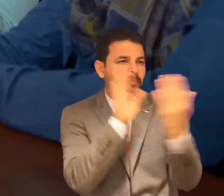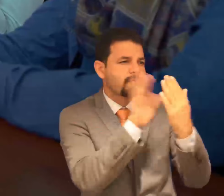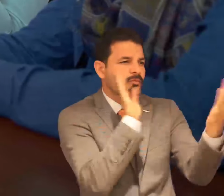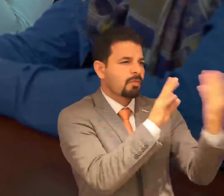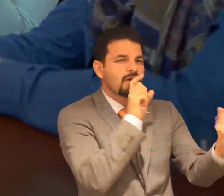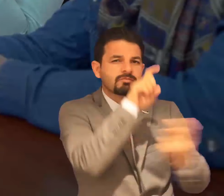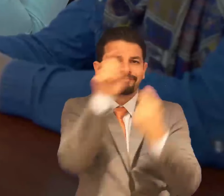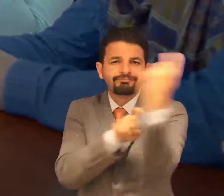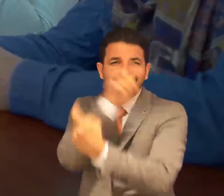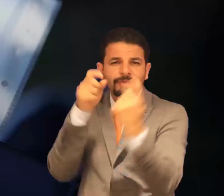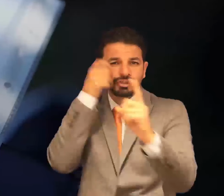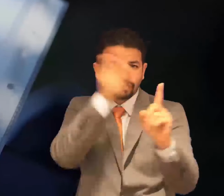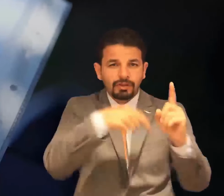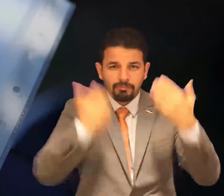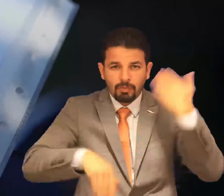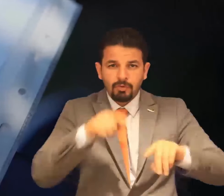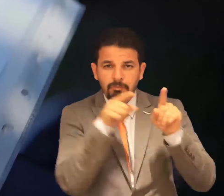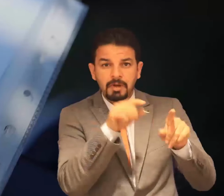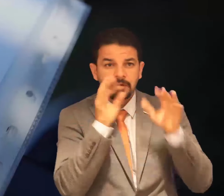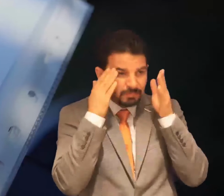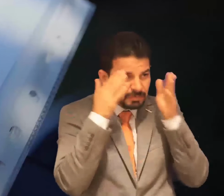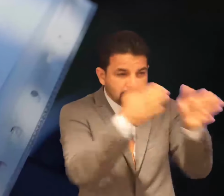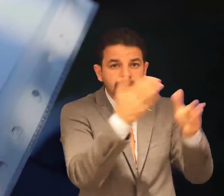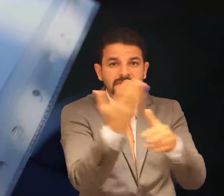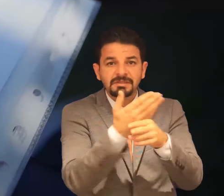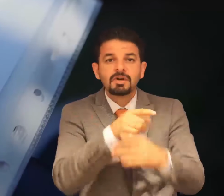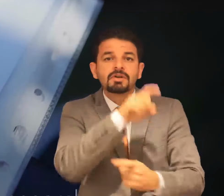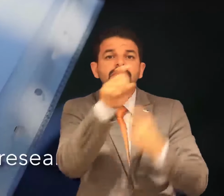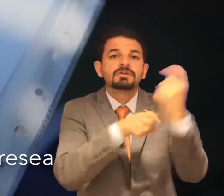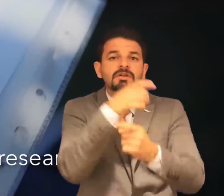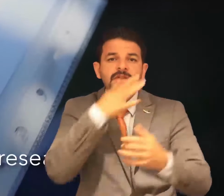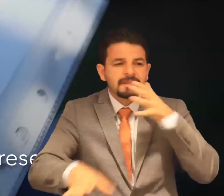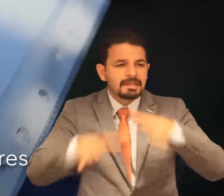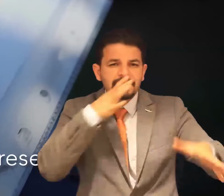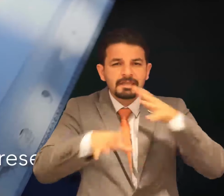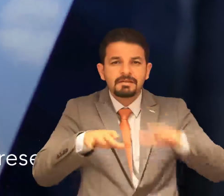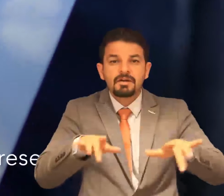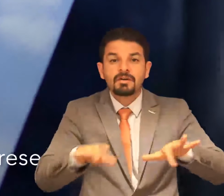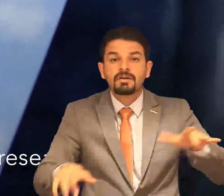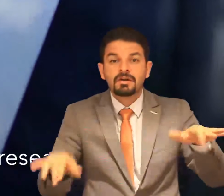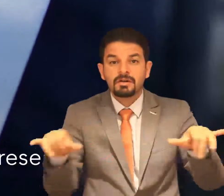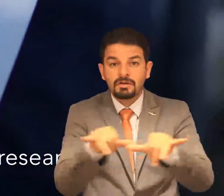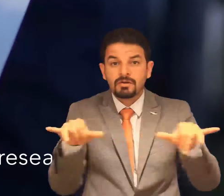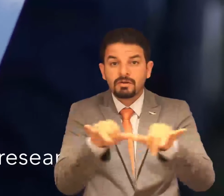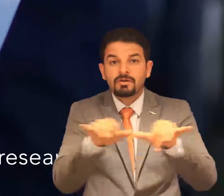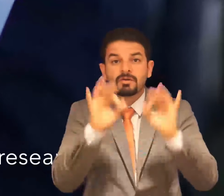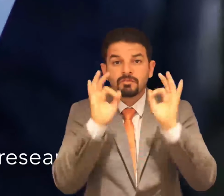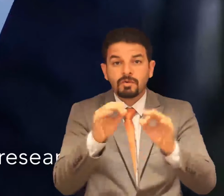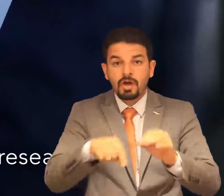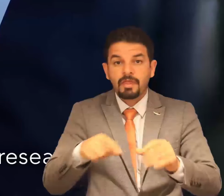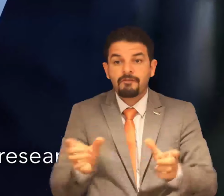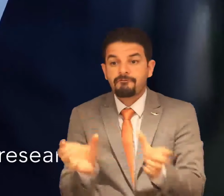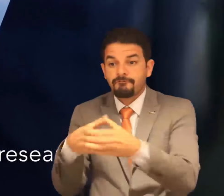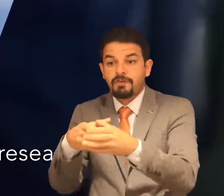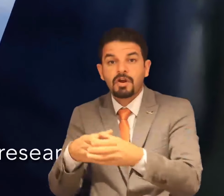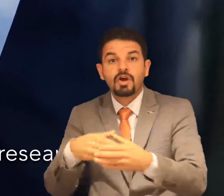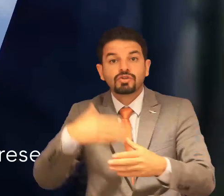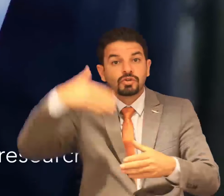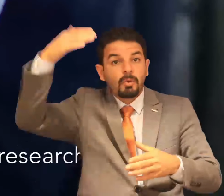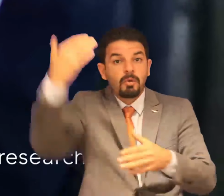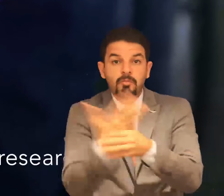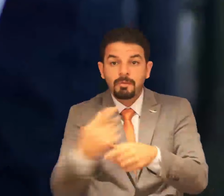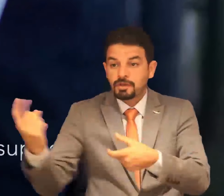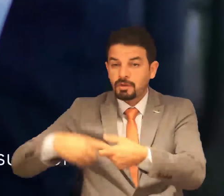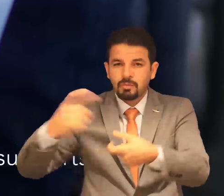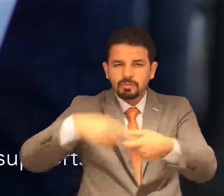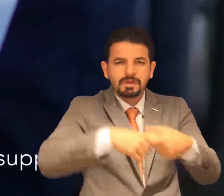discussions and conducted an online survey this unique team collaboratively developed accessible research